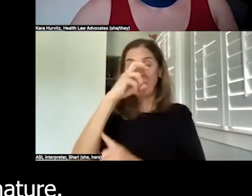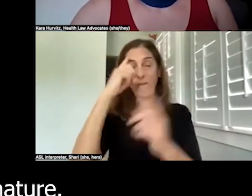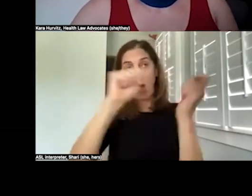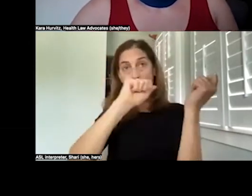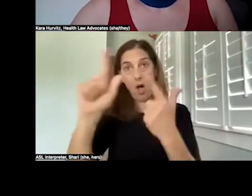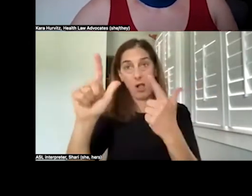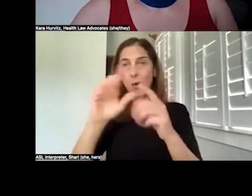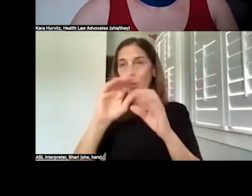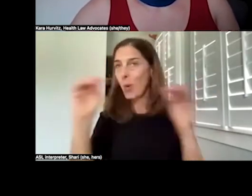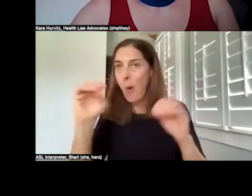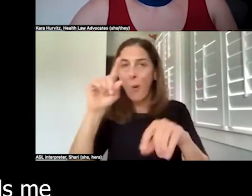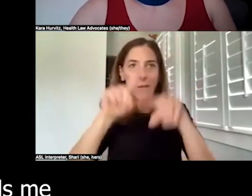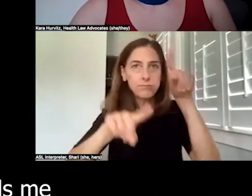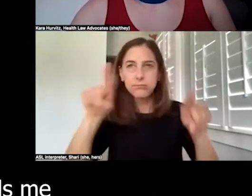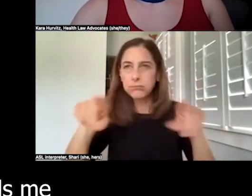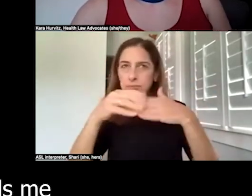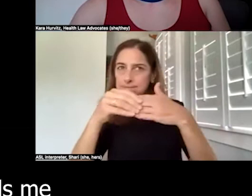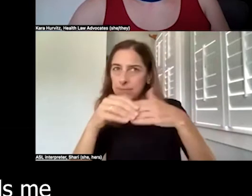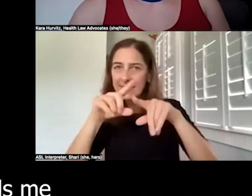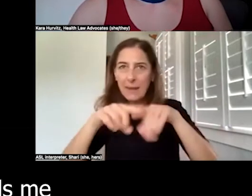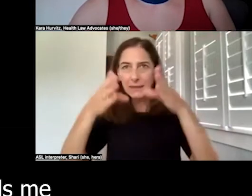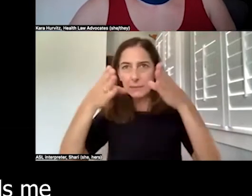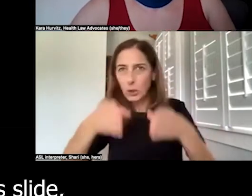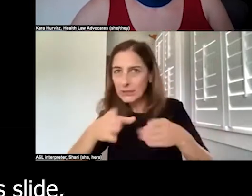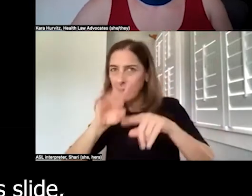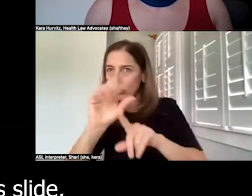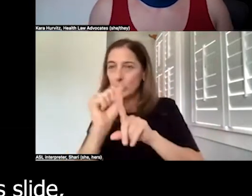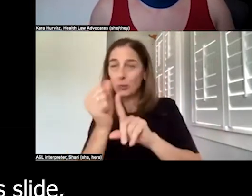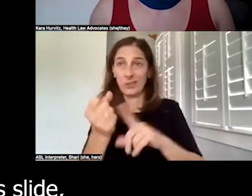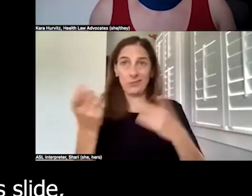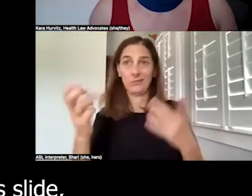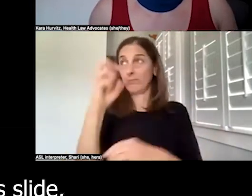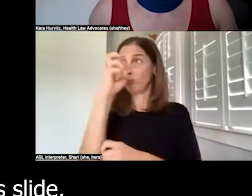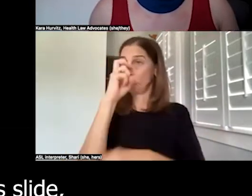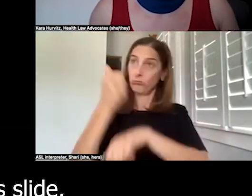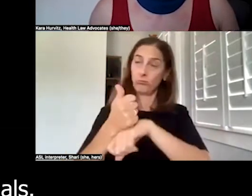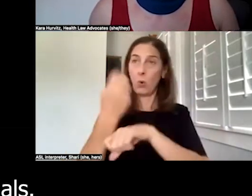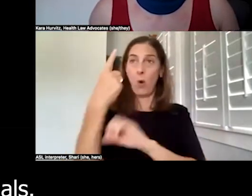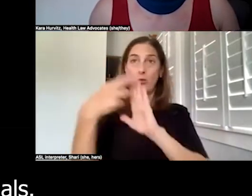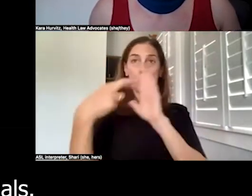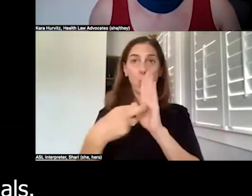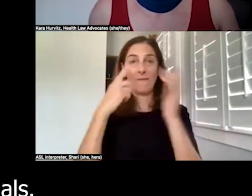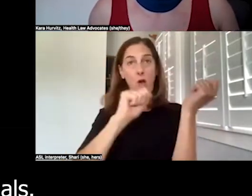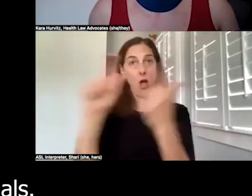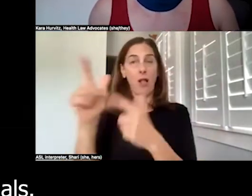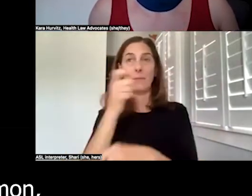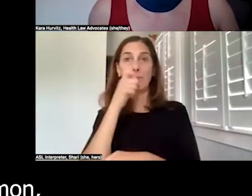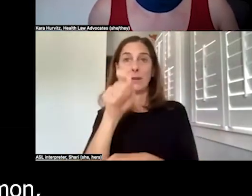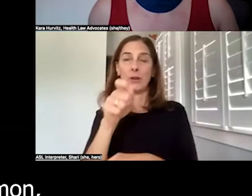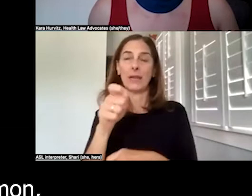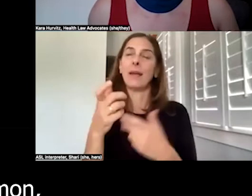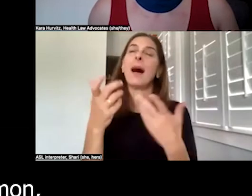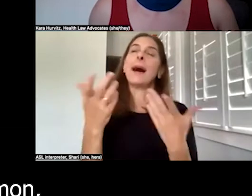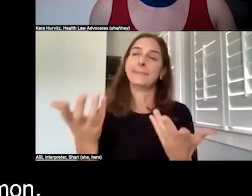nature. So that point sort of leads me to my second point on this slide, which is insurance denials.